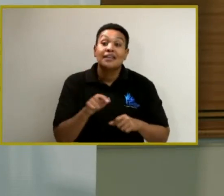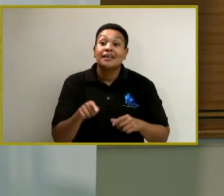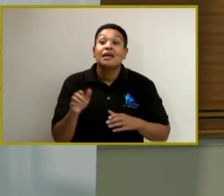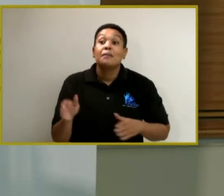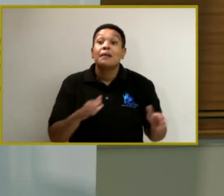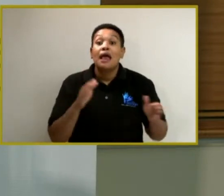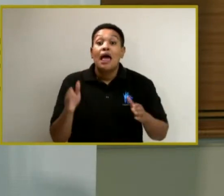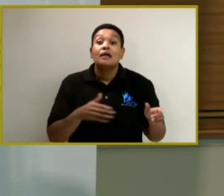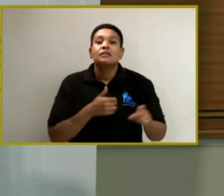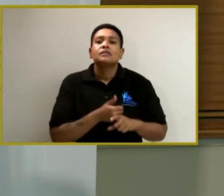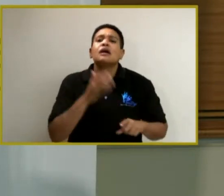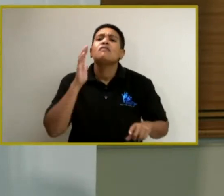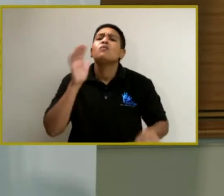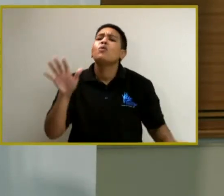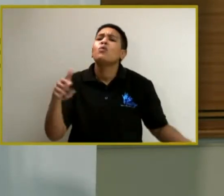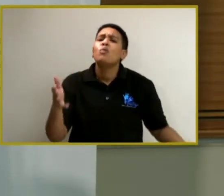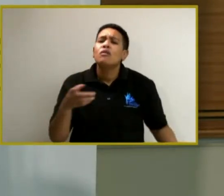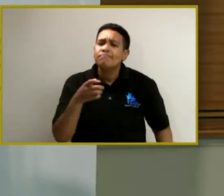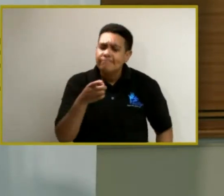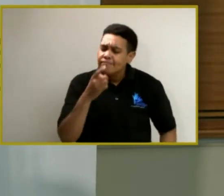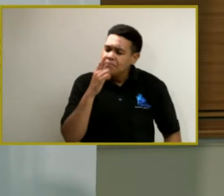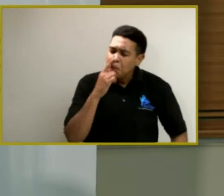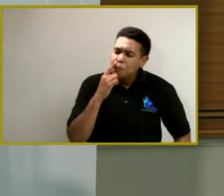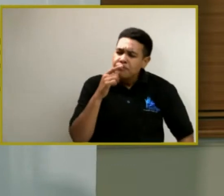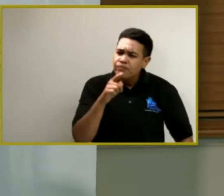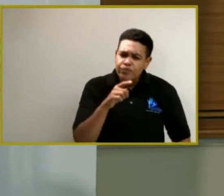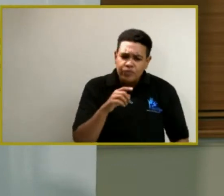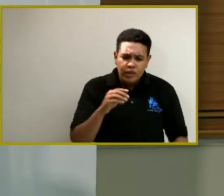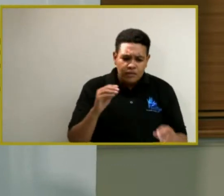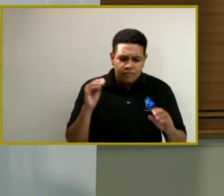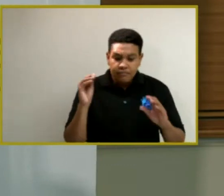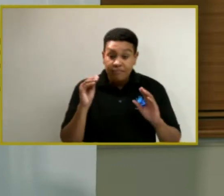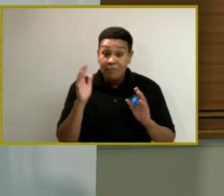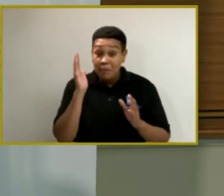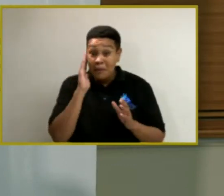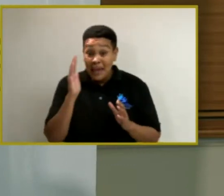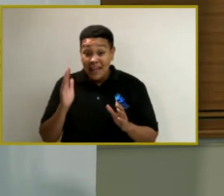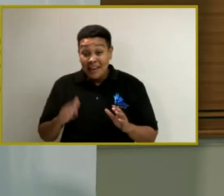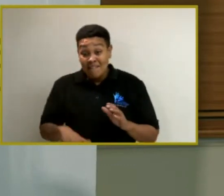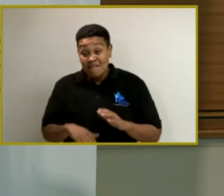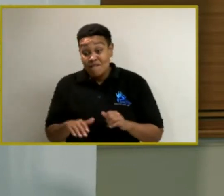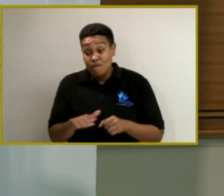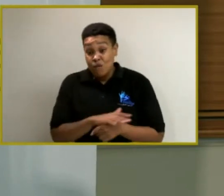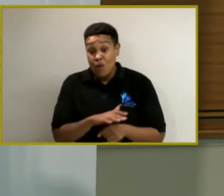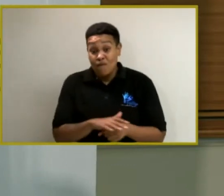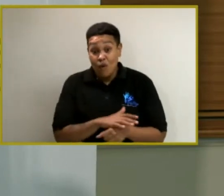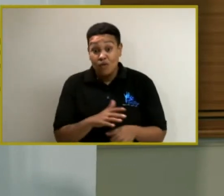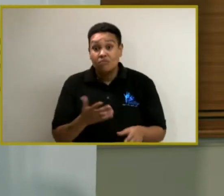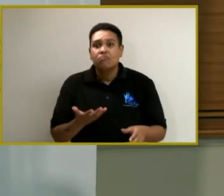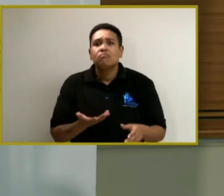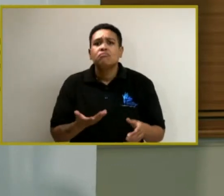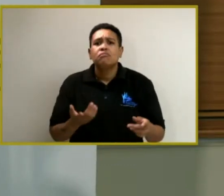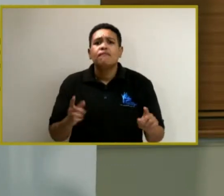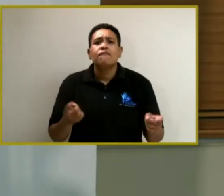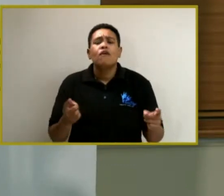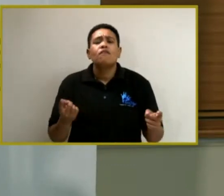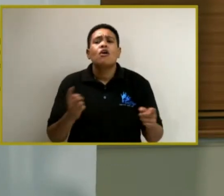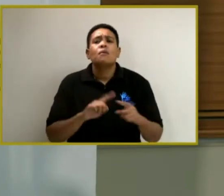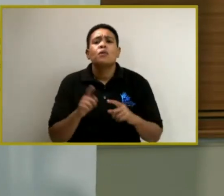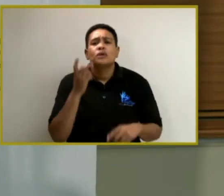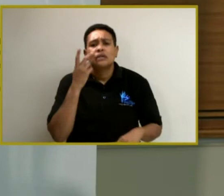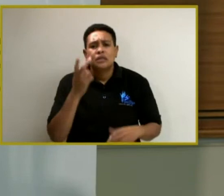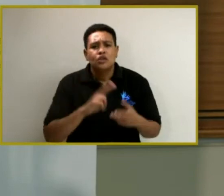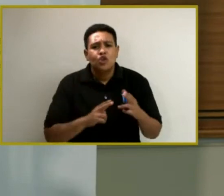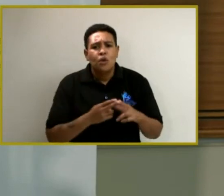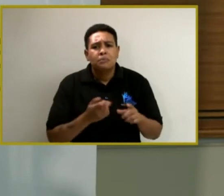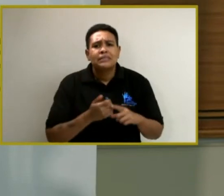plan would be that, you fill the beds designated first, but once you see that the numbers